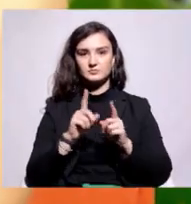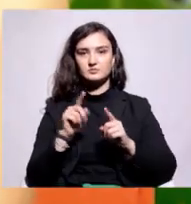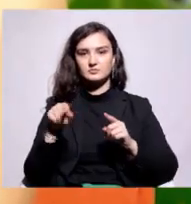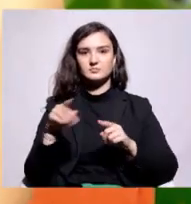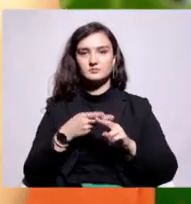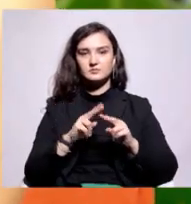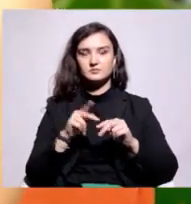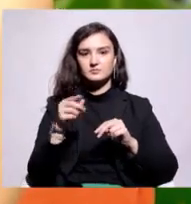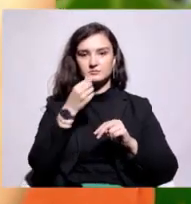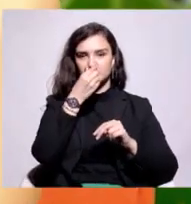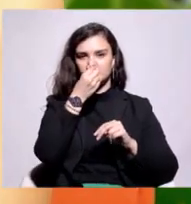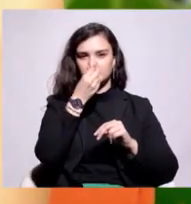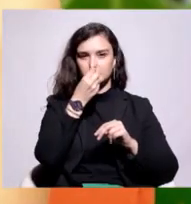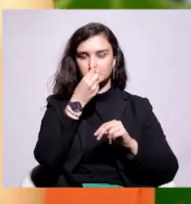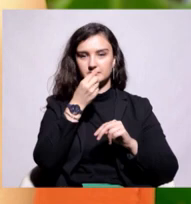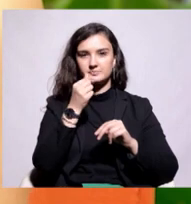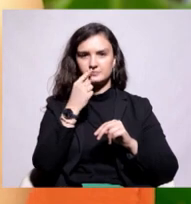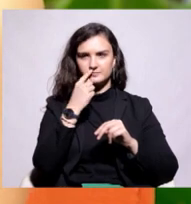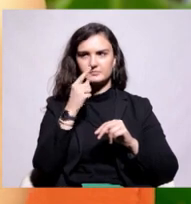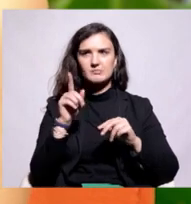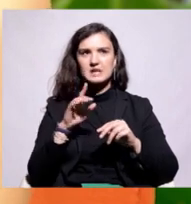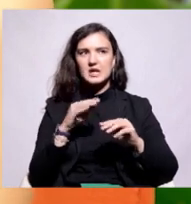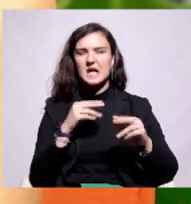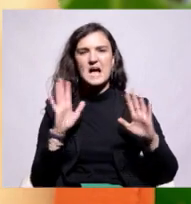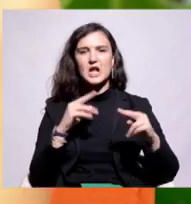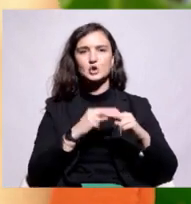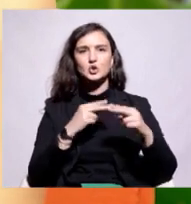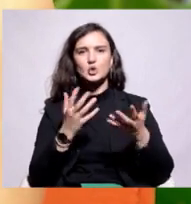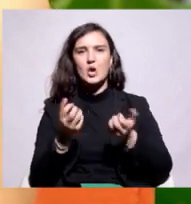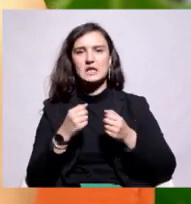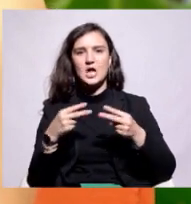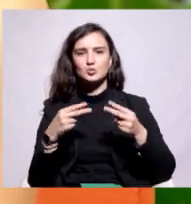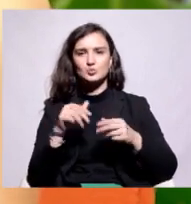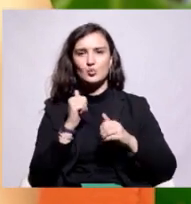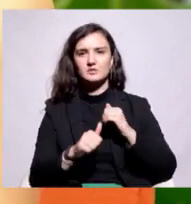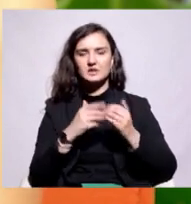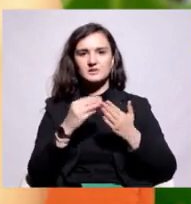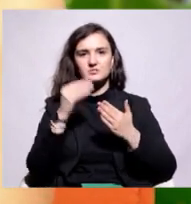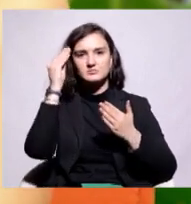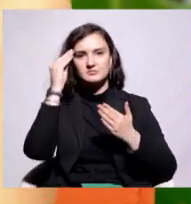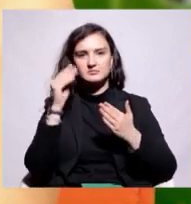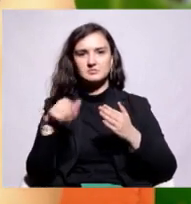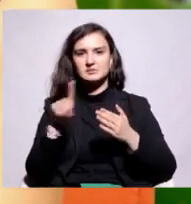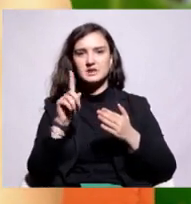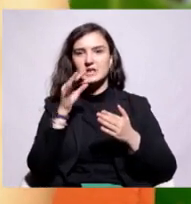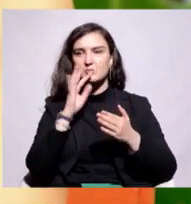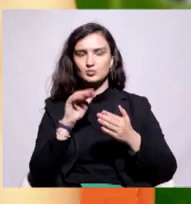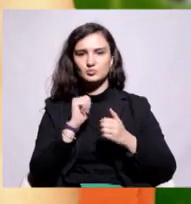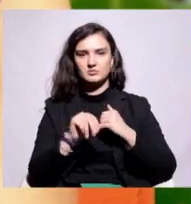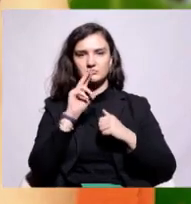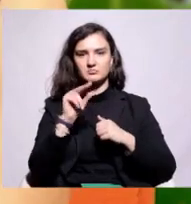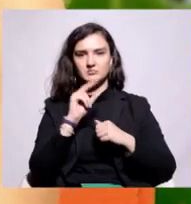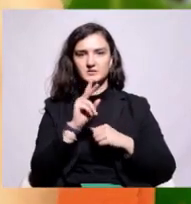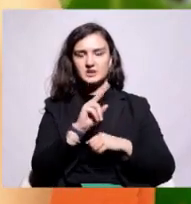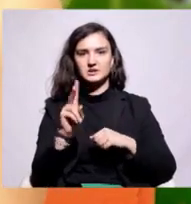she's a harsh, loud, and intolerant woman, and she always speaks her mind whenever she doesn't like something, if people